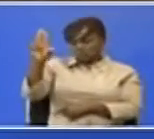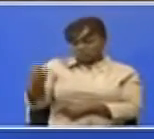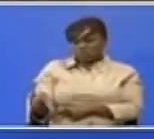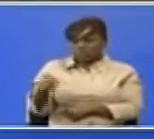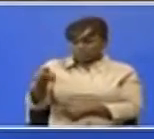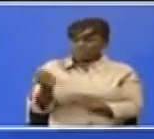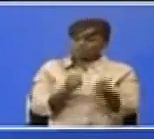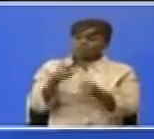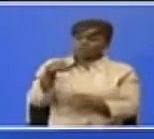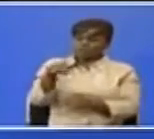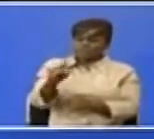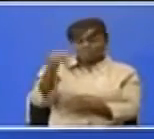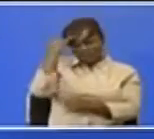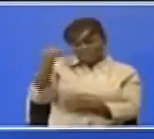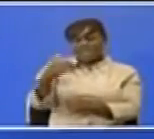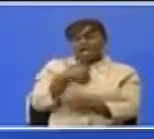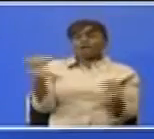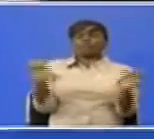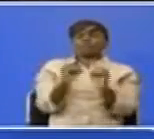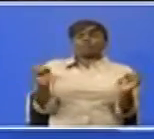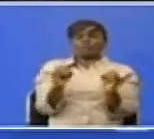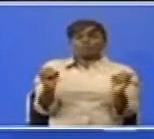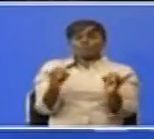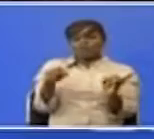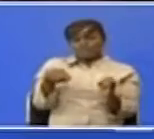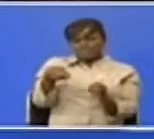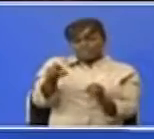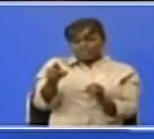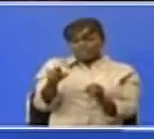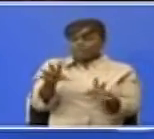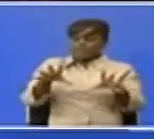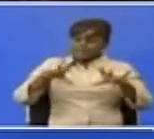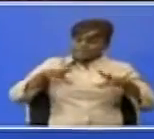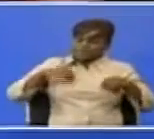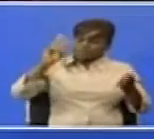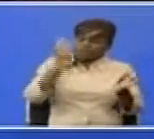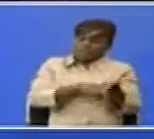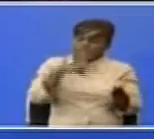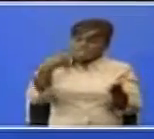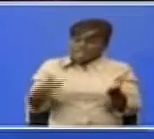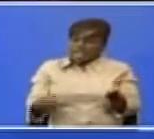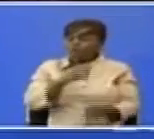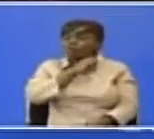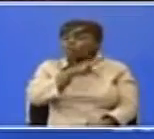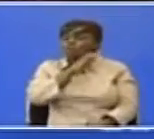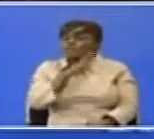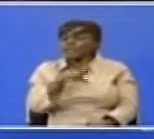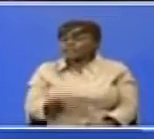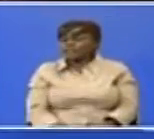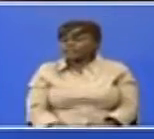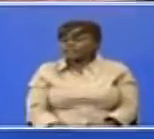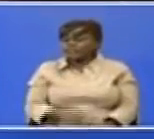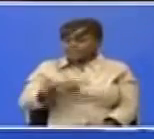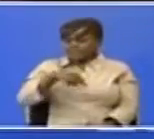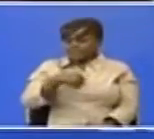his competitors had run out of ideas running their campaigns. They are conceding defeat early by complaining because